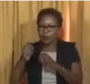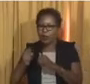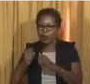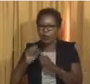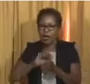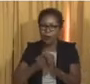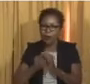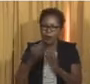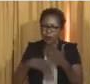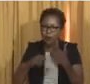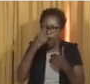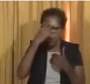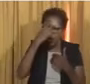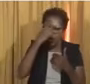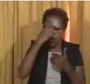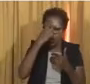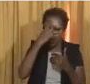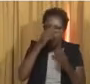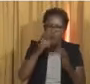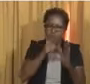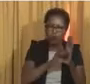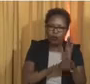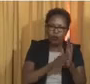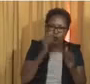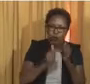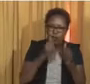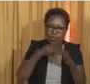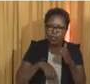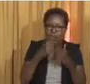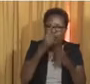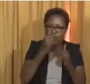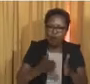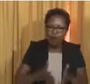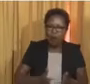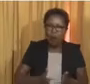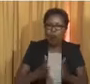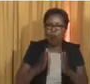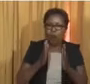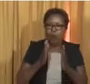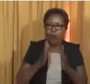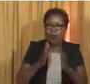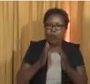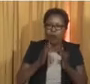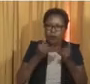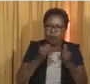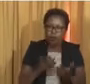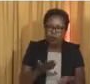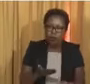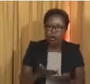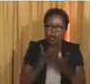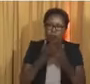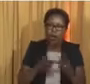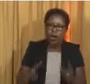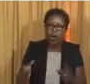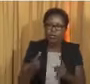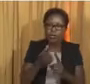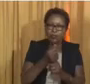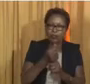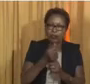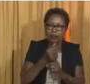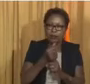Constitution, which in one way or the other shielded Kerala State's land reform acts from